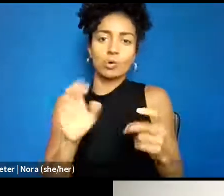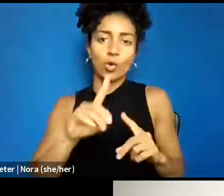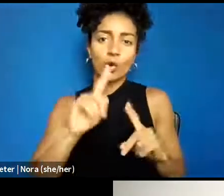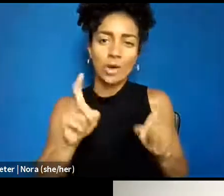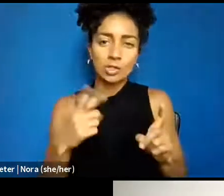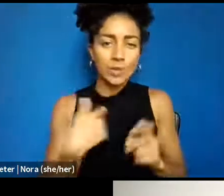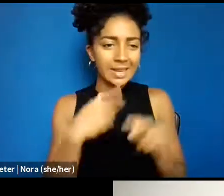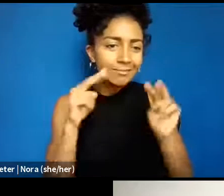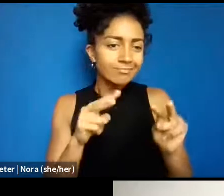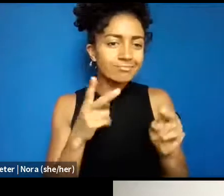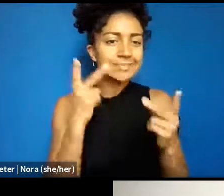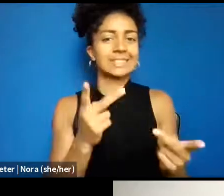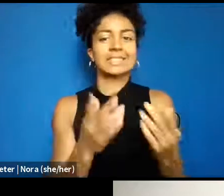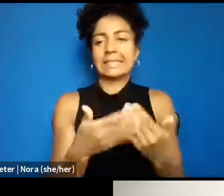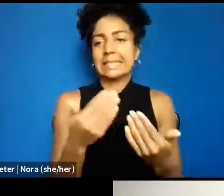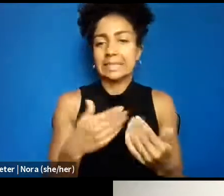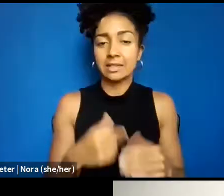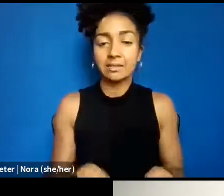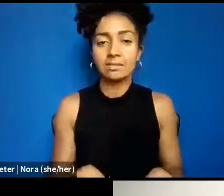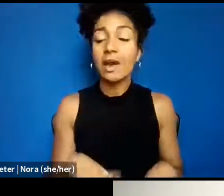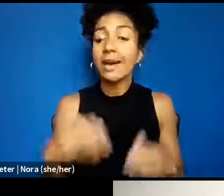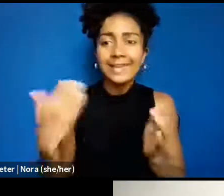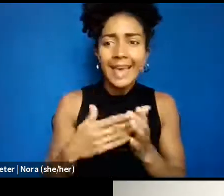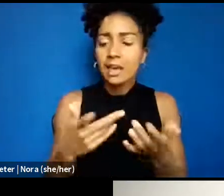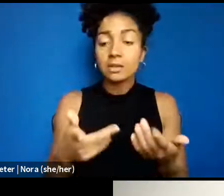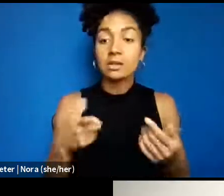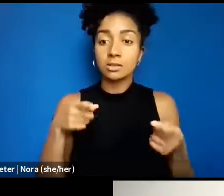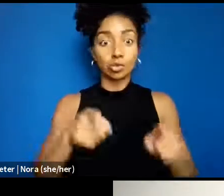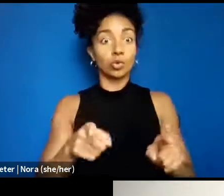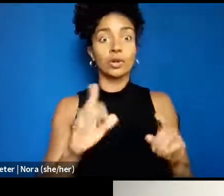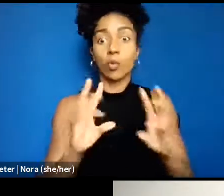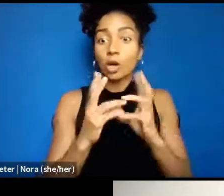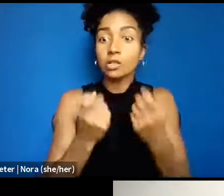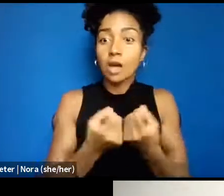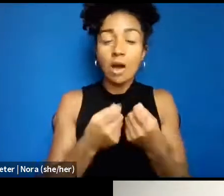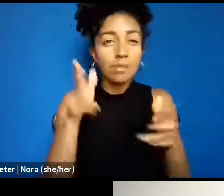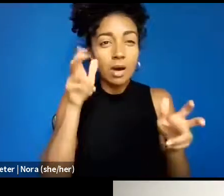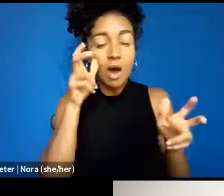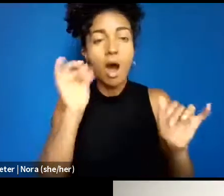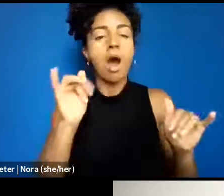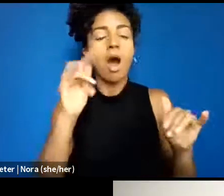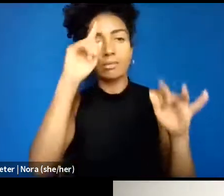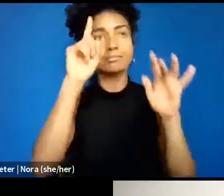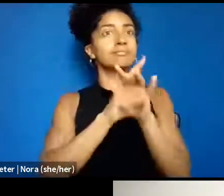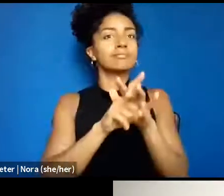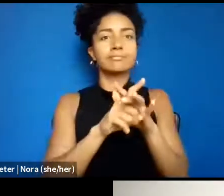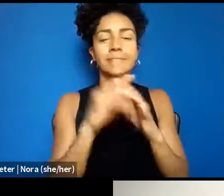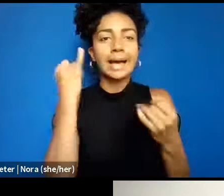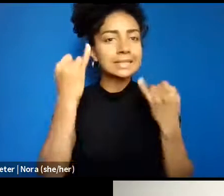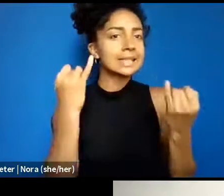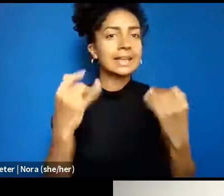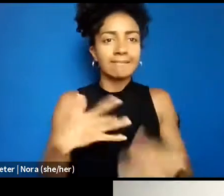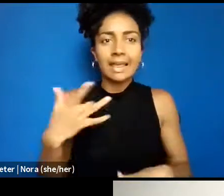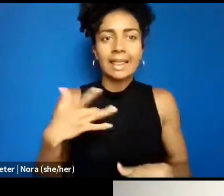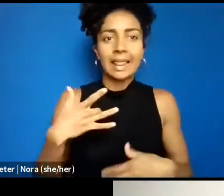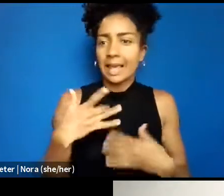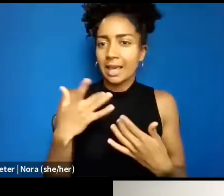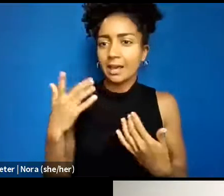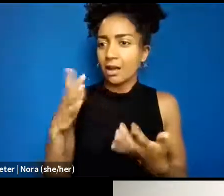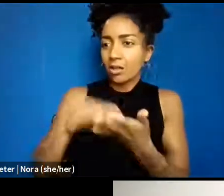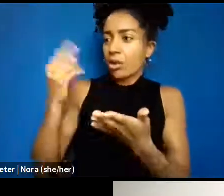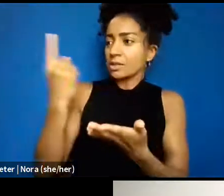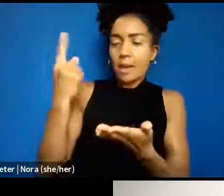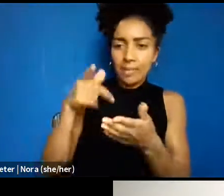share what you're learning, share your aha moments, share anything that's coming to mind along the way. It definitely helps